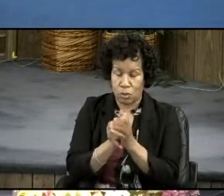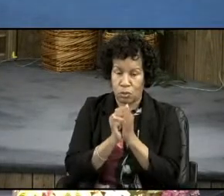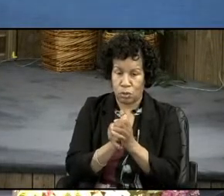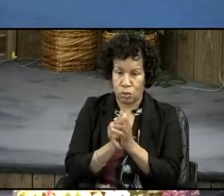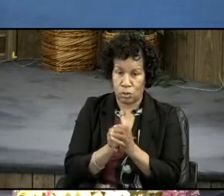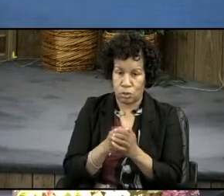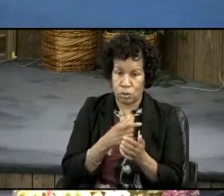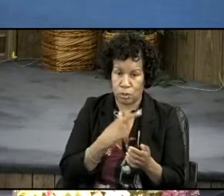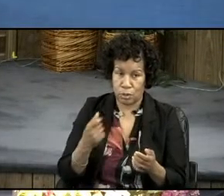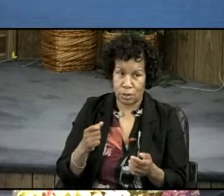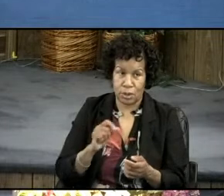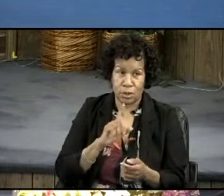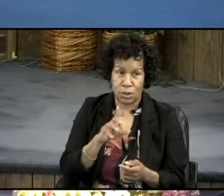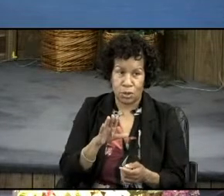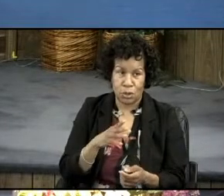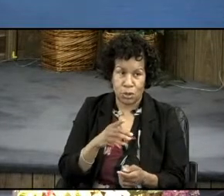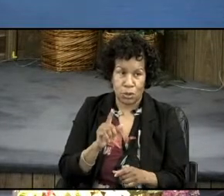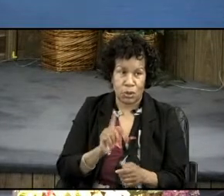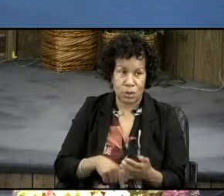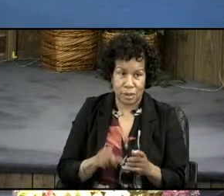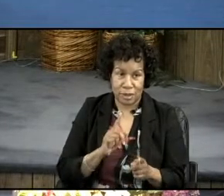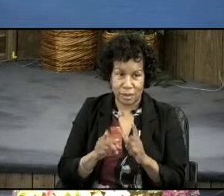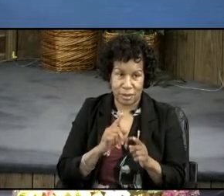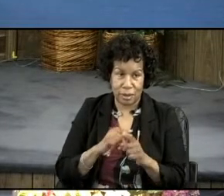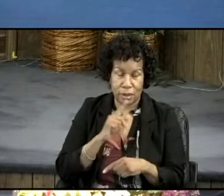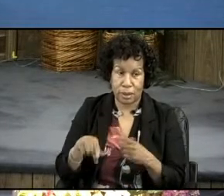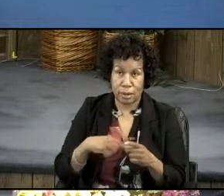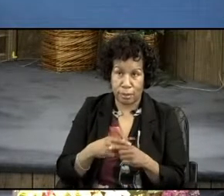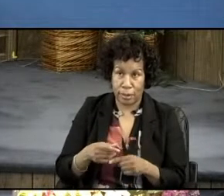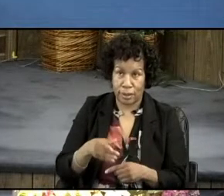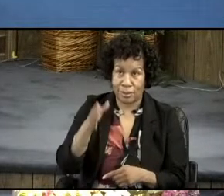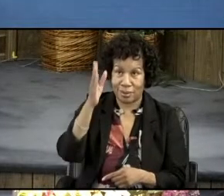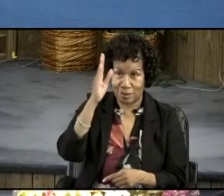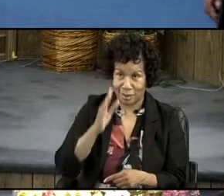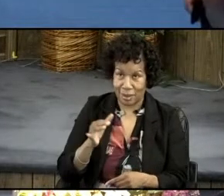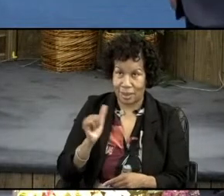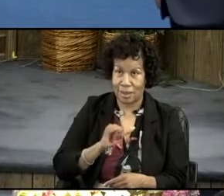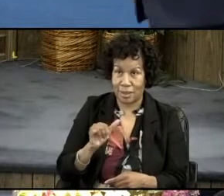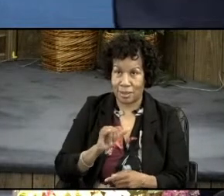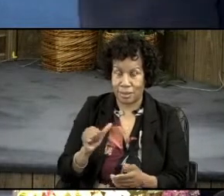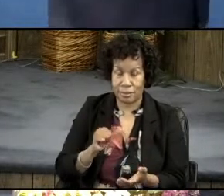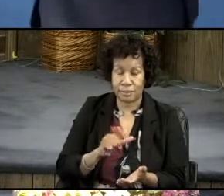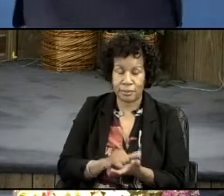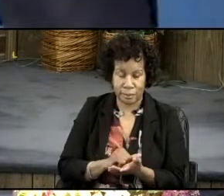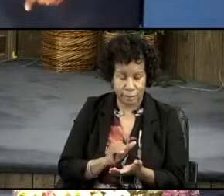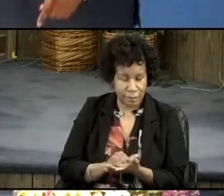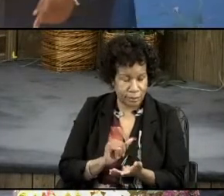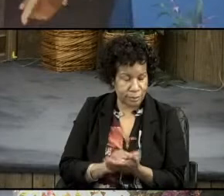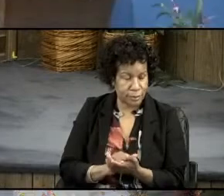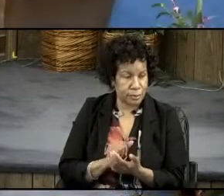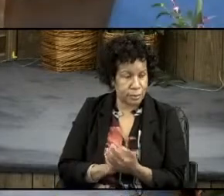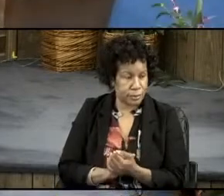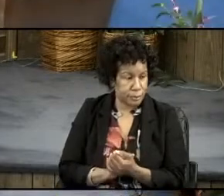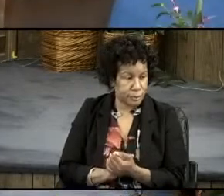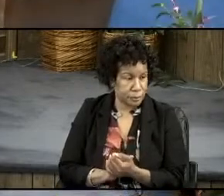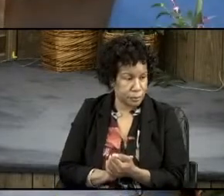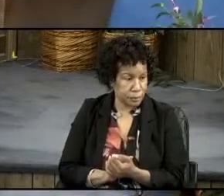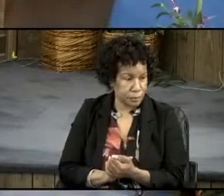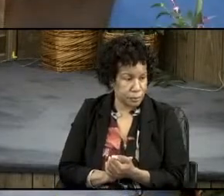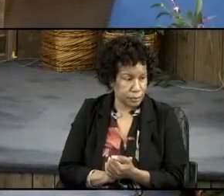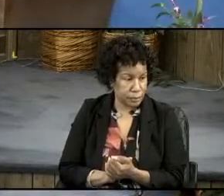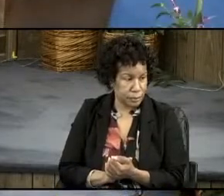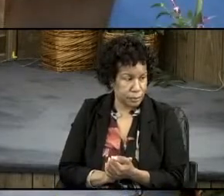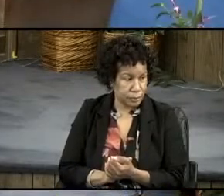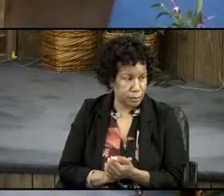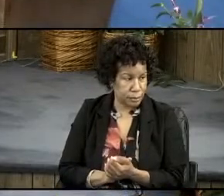like that in front of a child of God without them getting upset and be willing to give their life in the name of